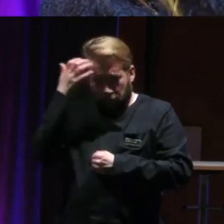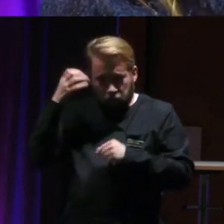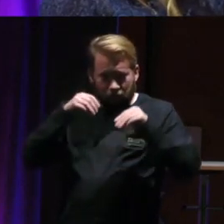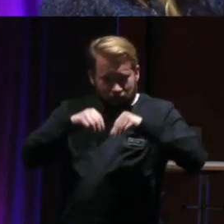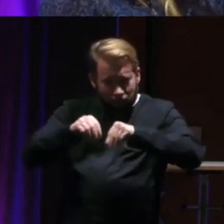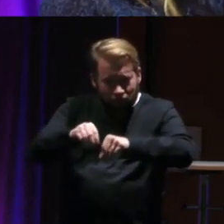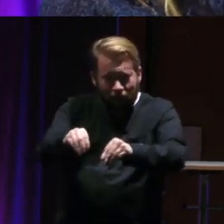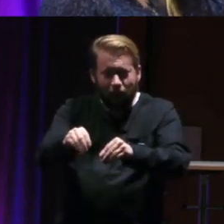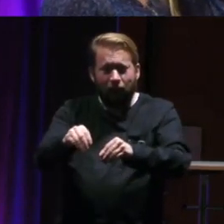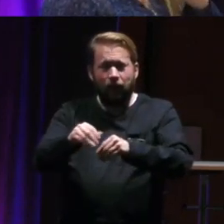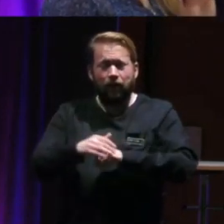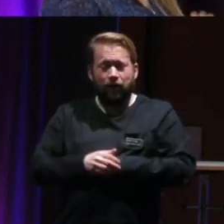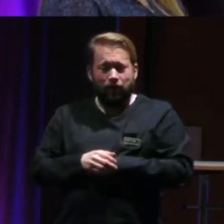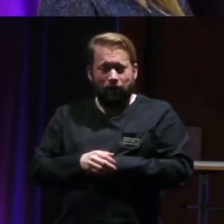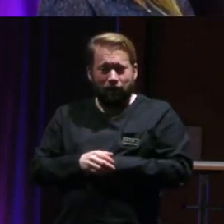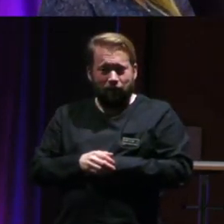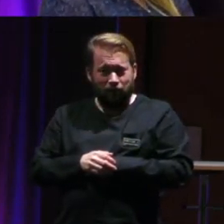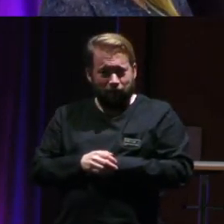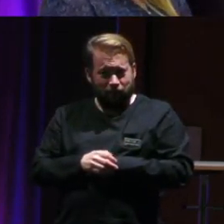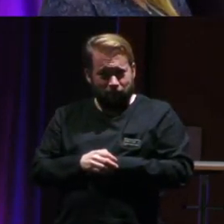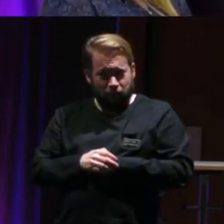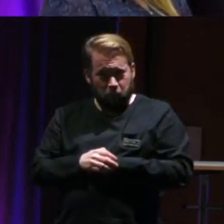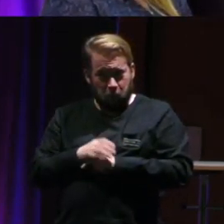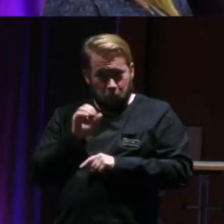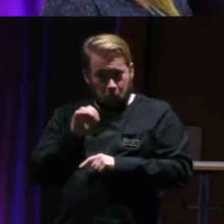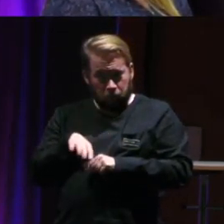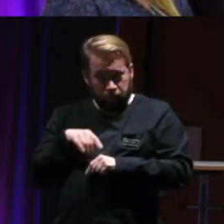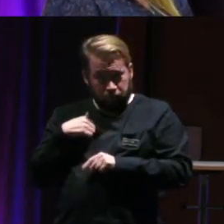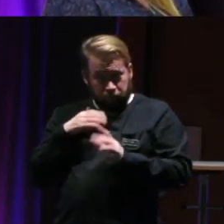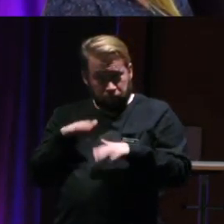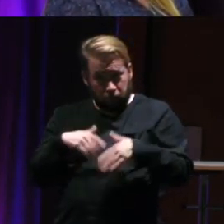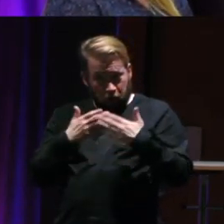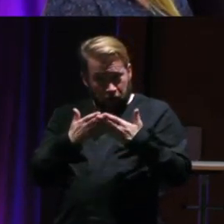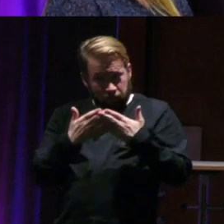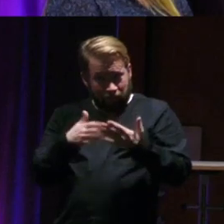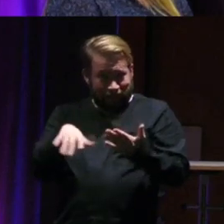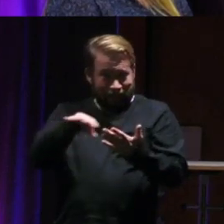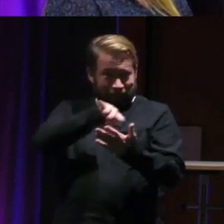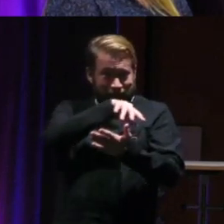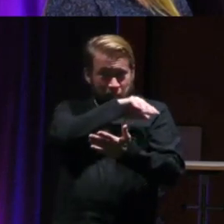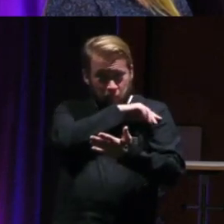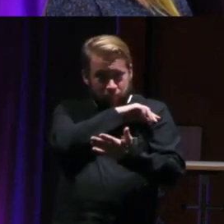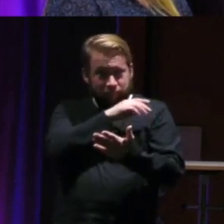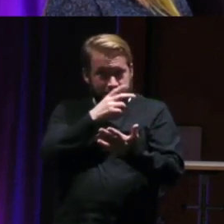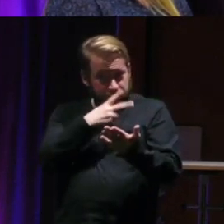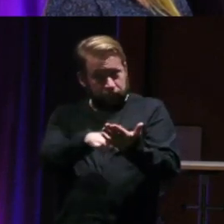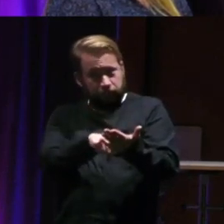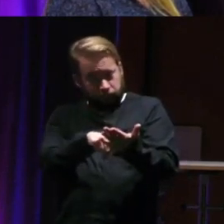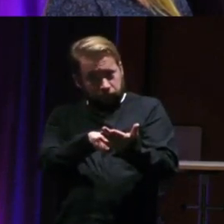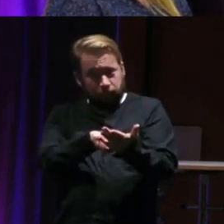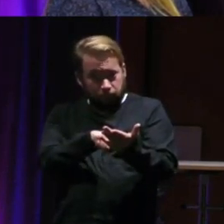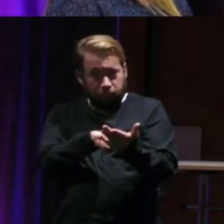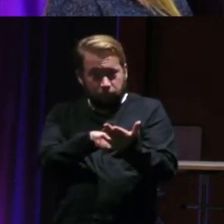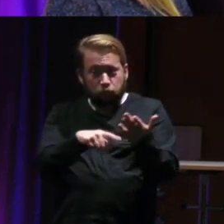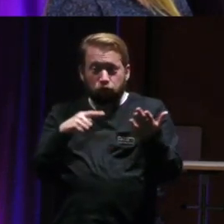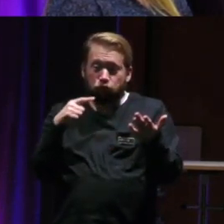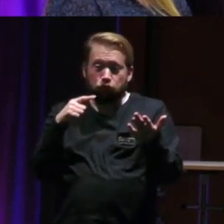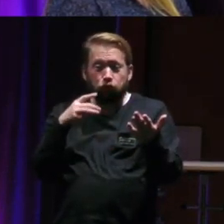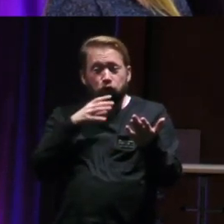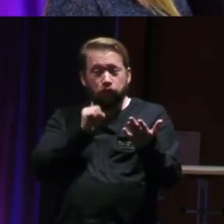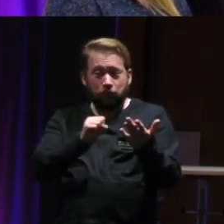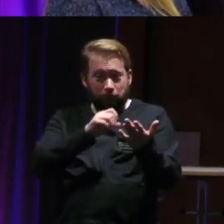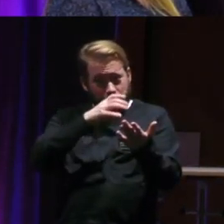have, if I have read the Russian history, been suppressed during thousands of years. Yeah. Yes,